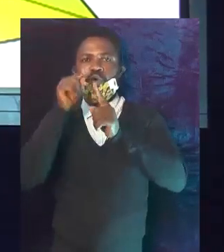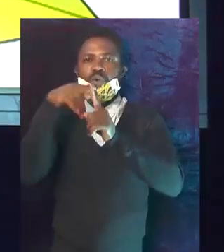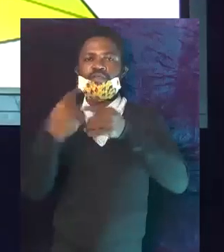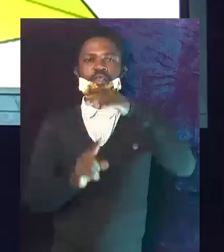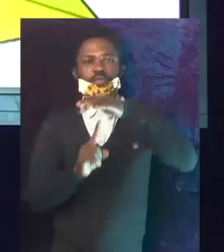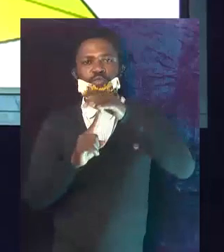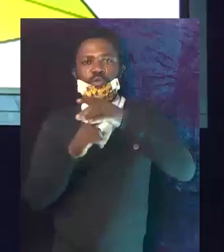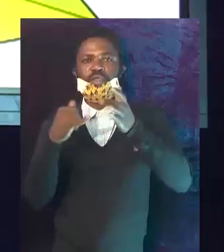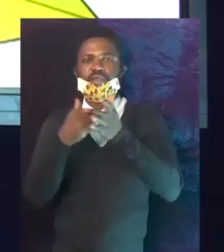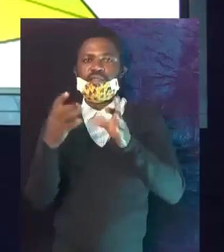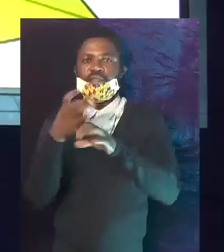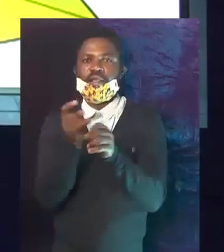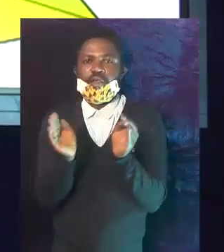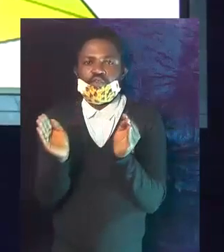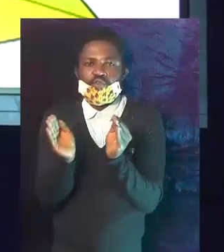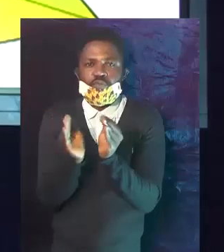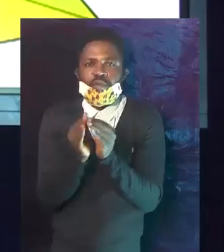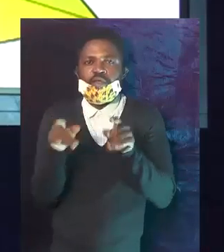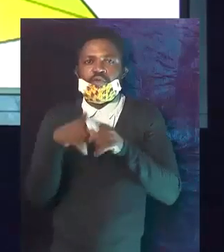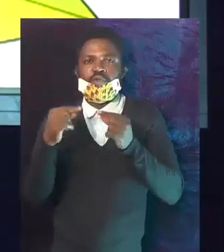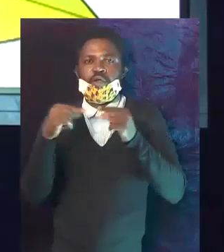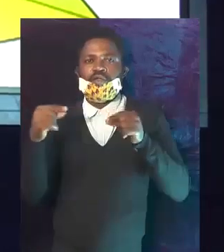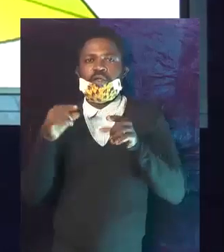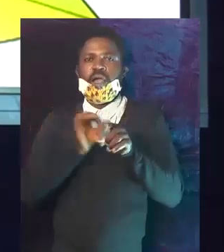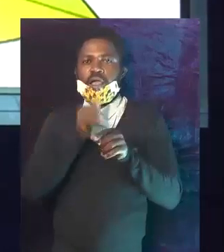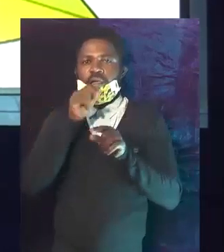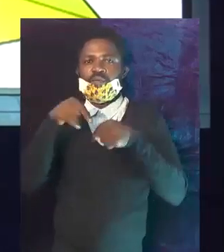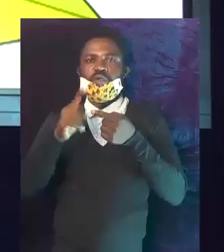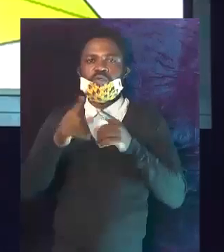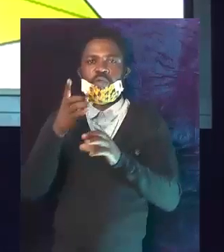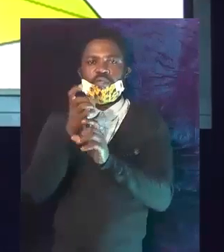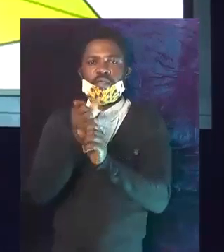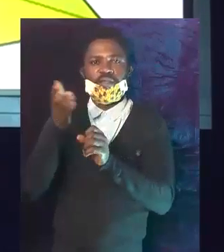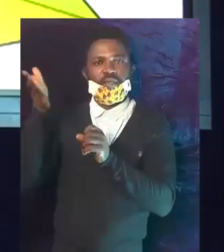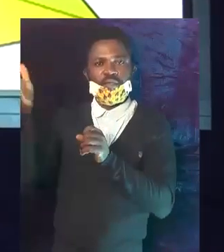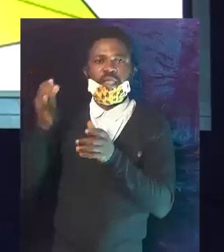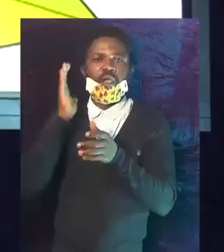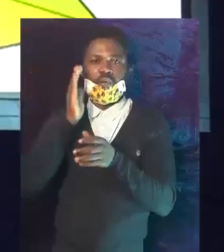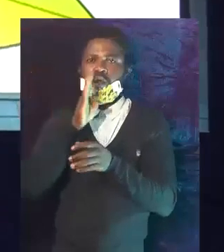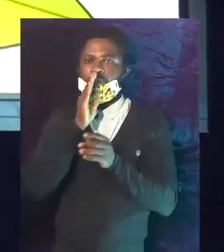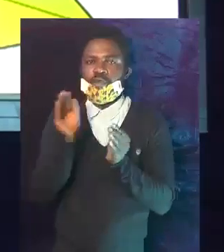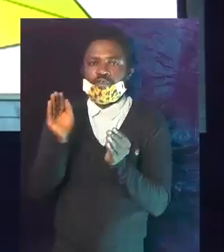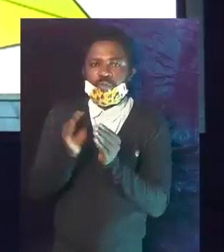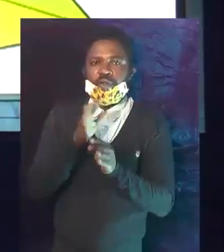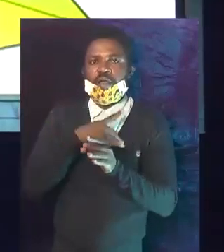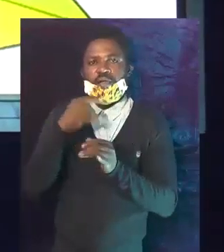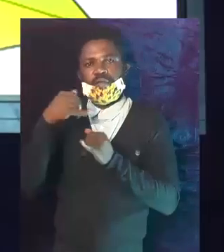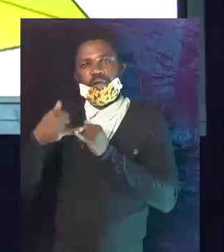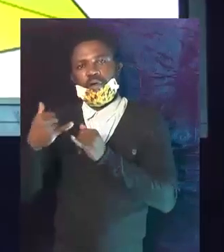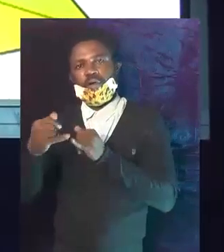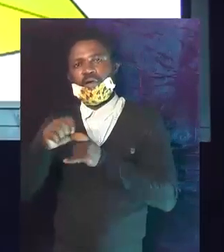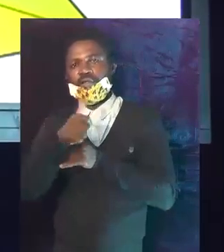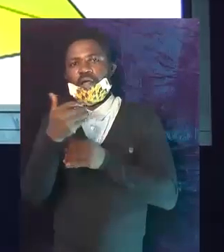the quadrilateral gets smaller. So the quadrilateral that I'm going to get at this point will be smaller, and then at this point it will be